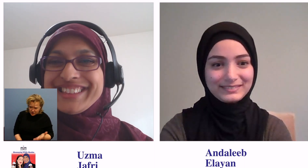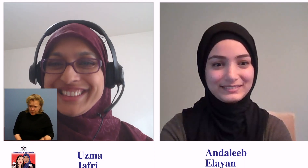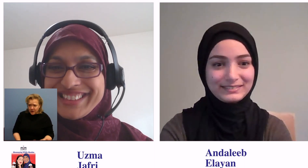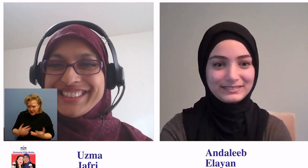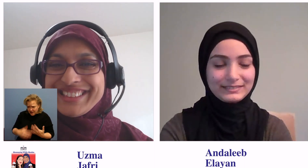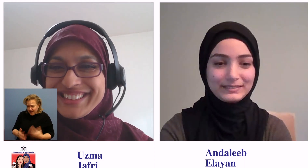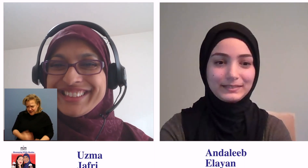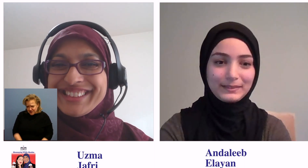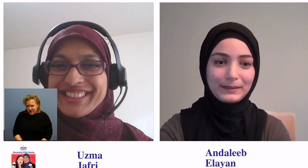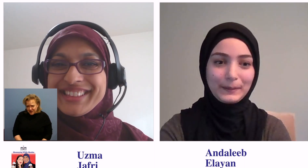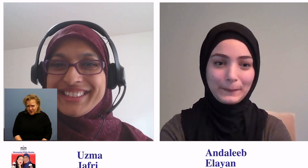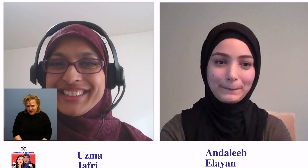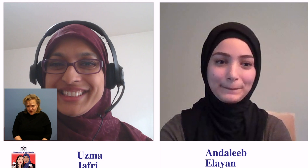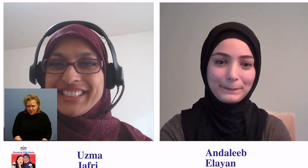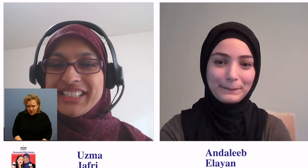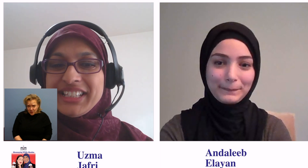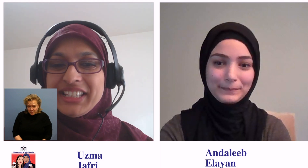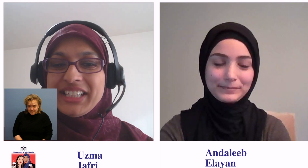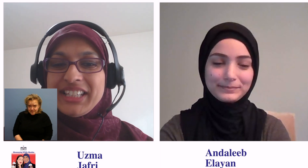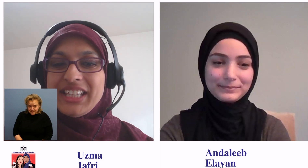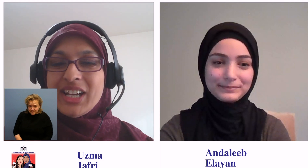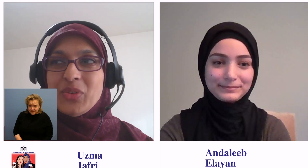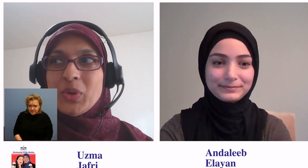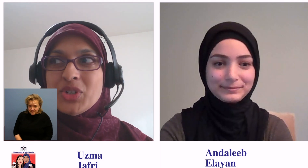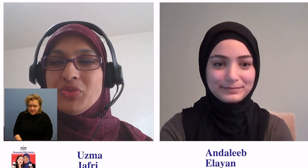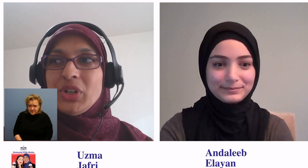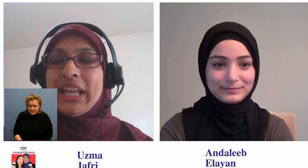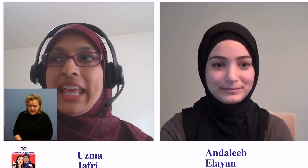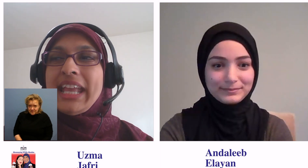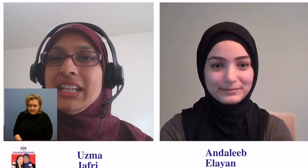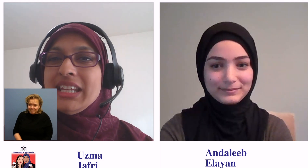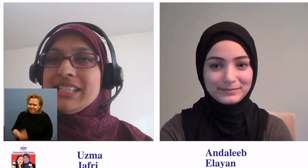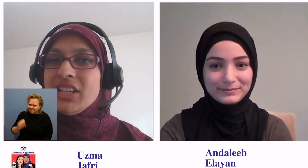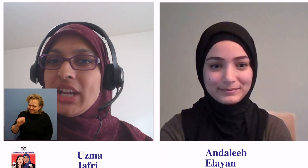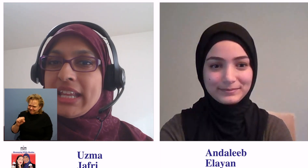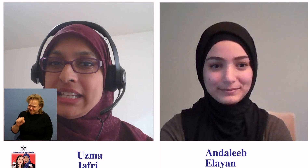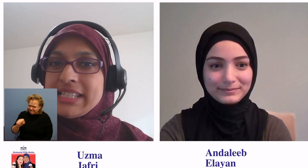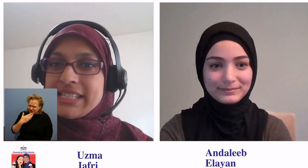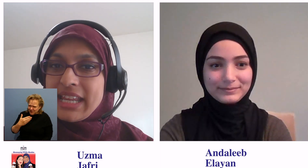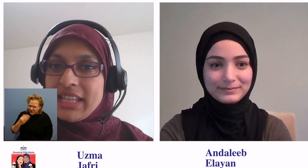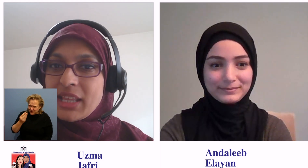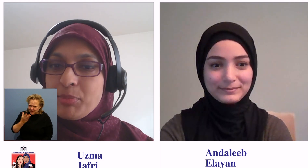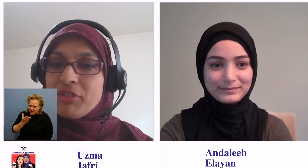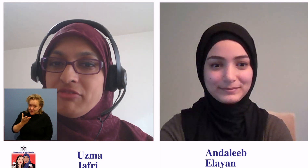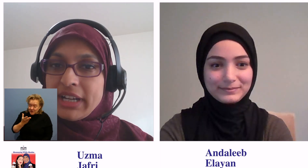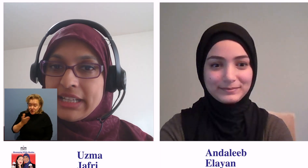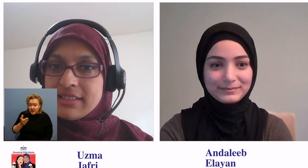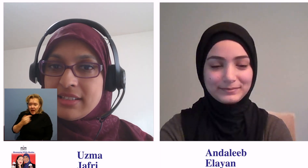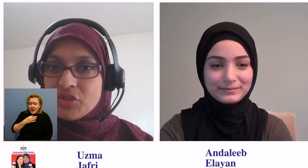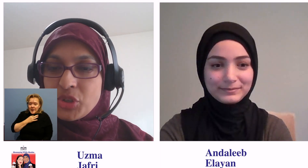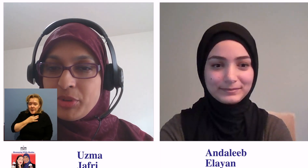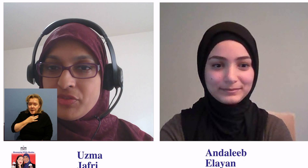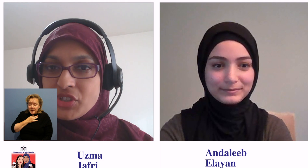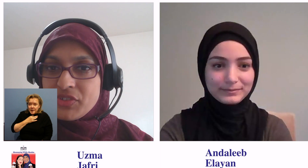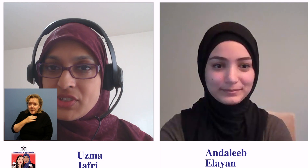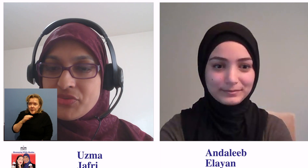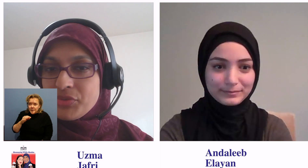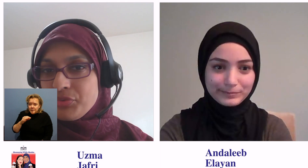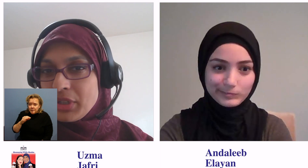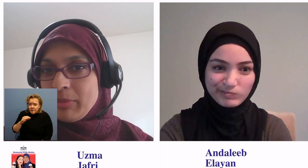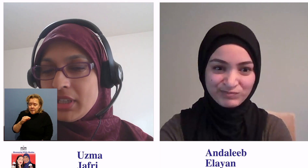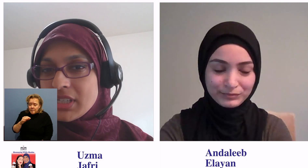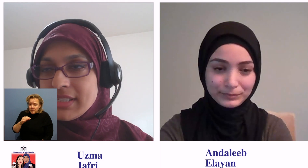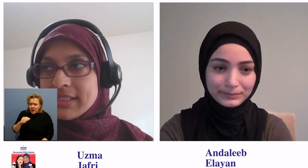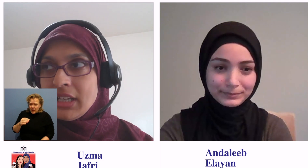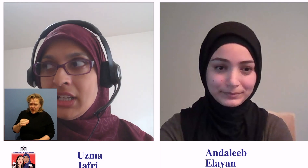so they can interpret. And so that's why they do switch out. Yeah, wonderful. And is there any state that provides these interpretive services